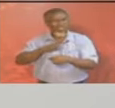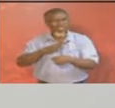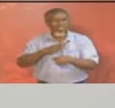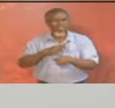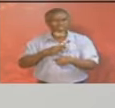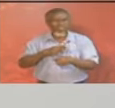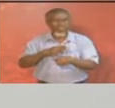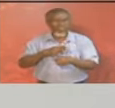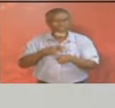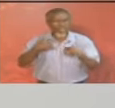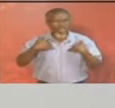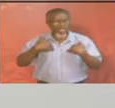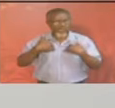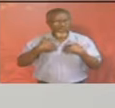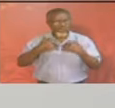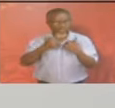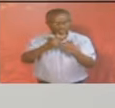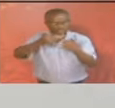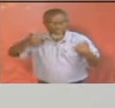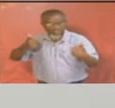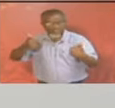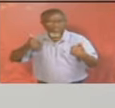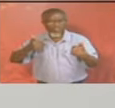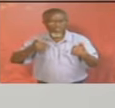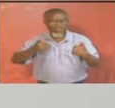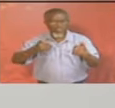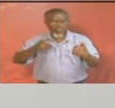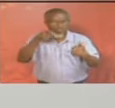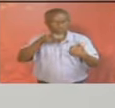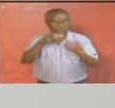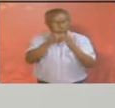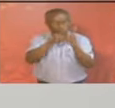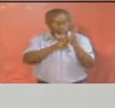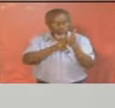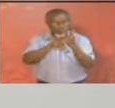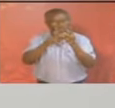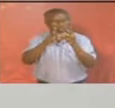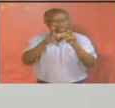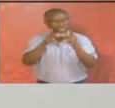in place in the health system is there to help prevent